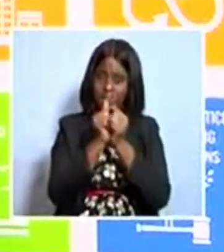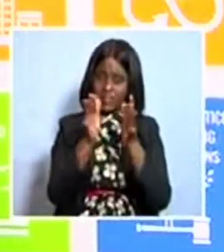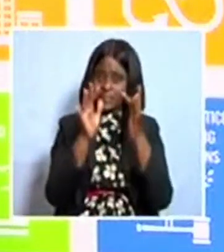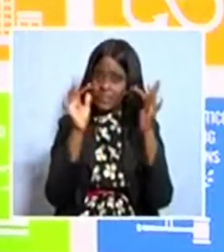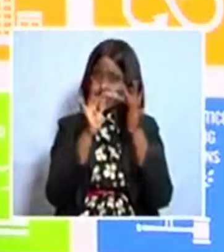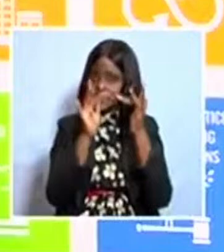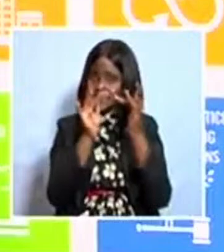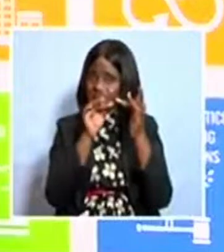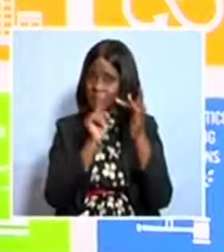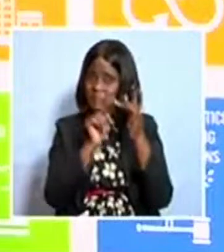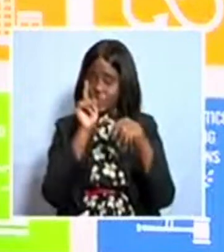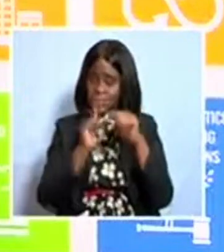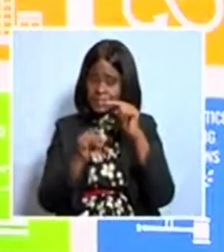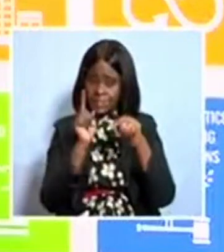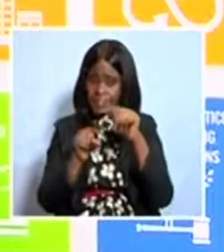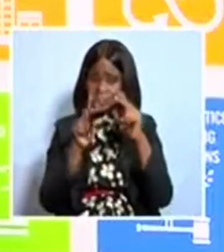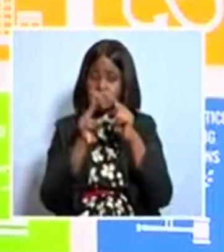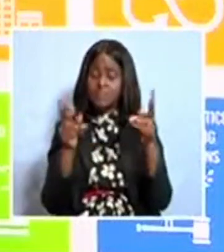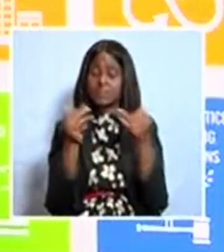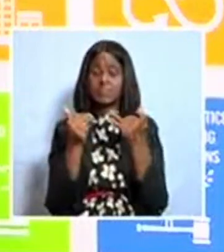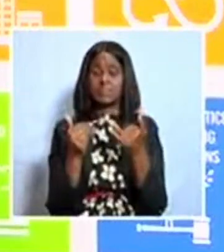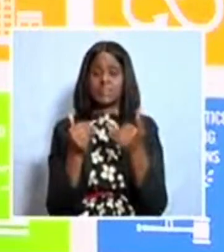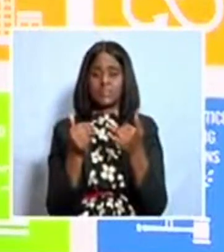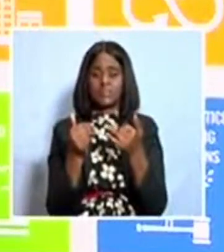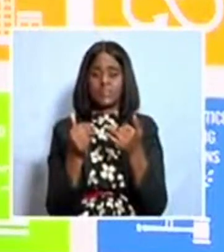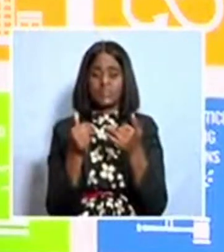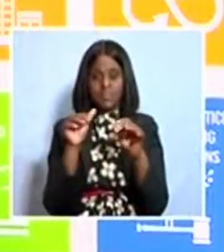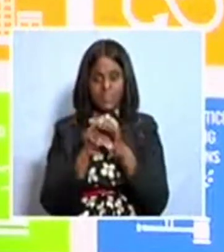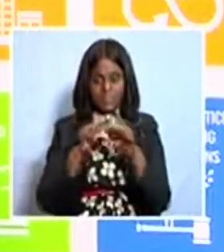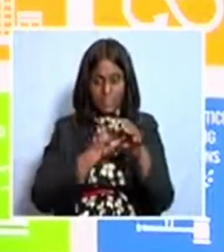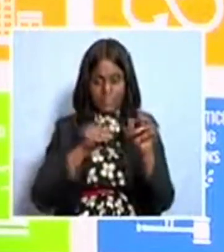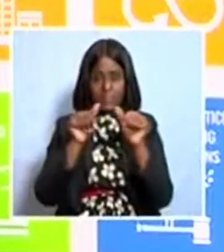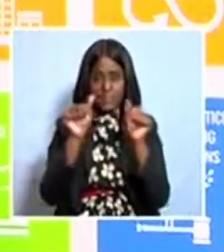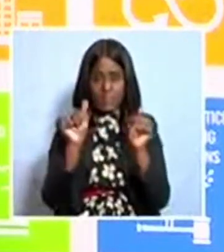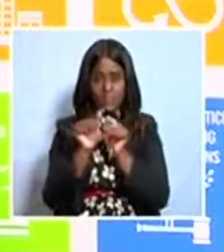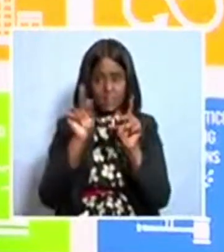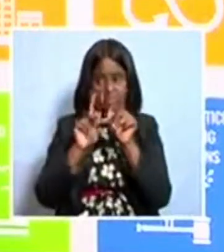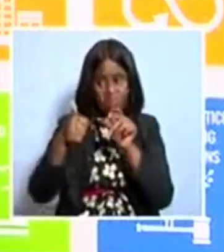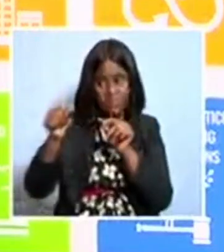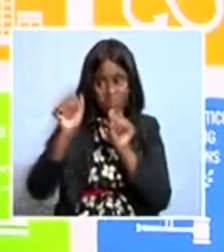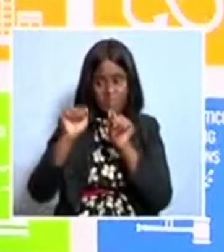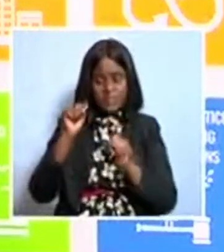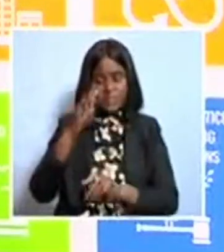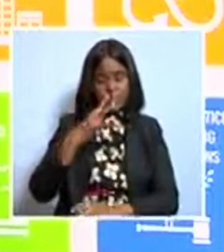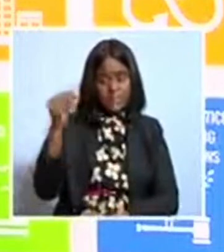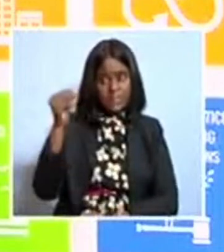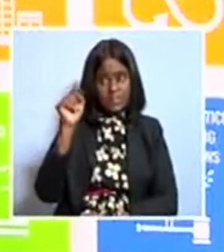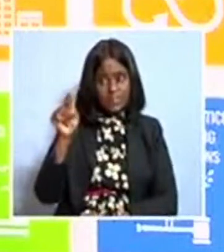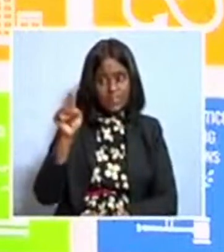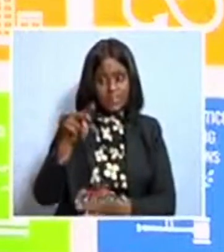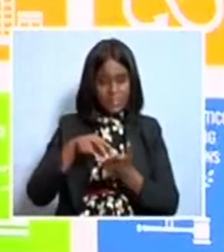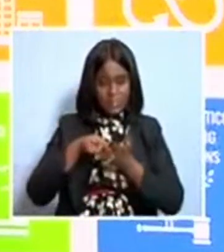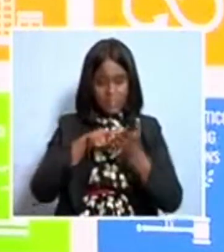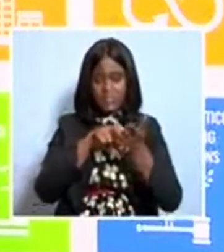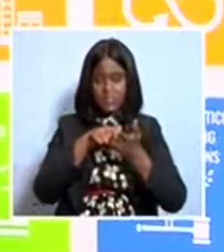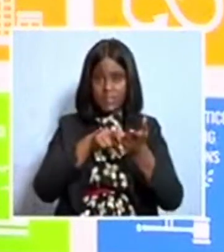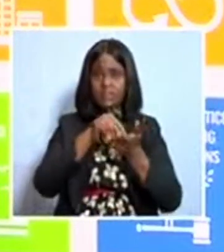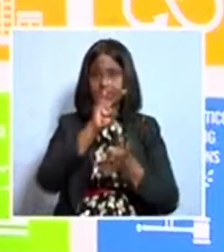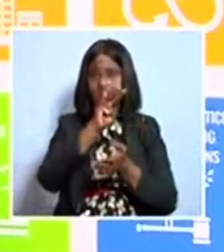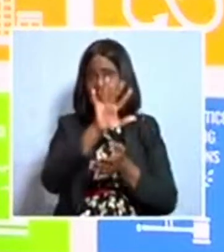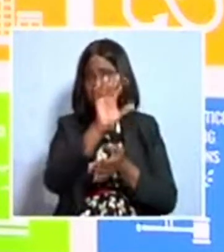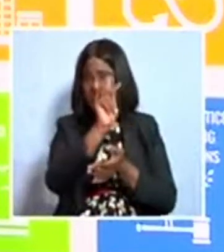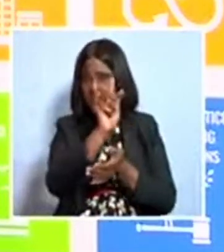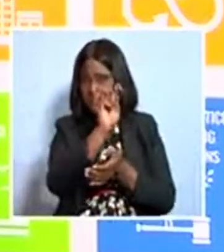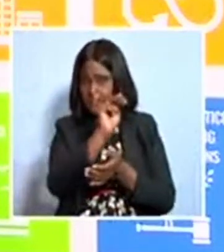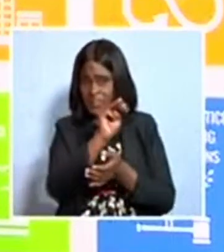internet. So in my area, people would go to travel 45 kilometers